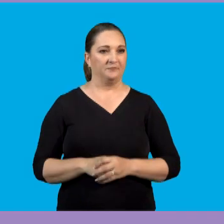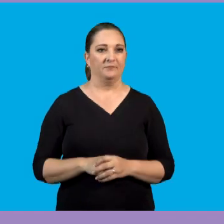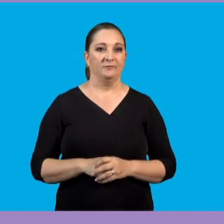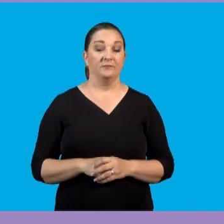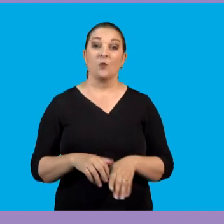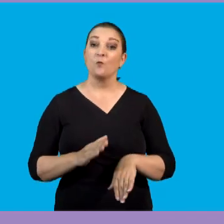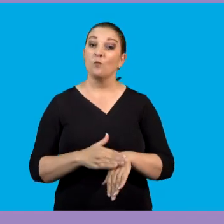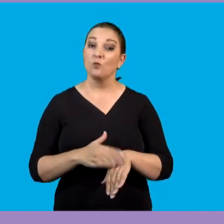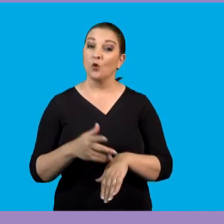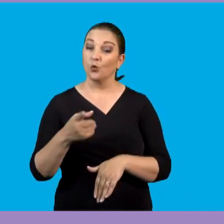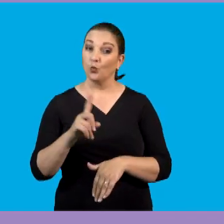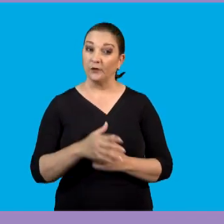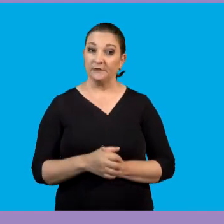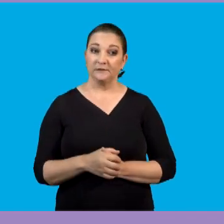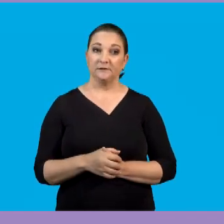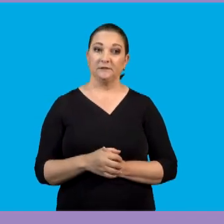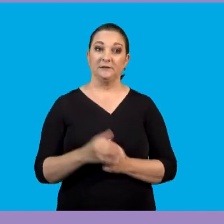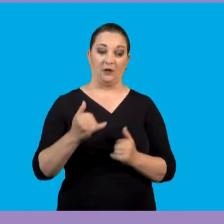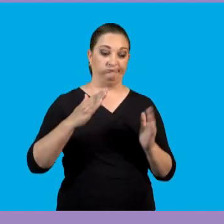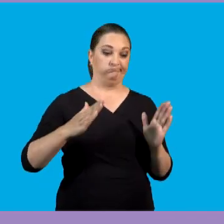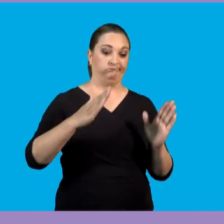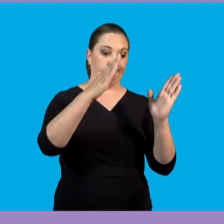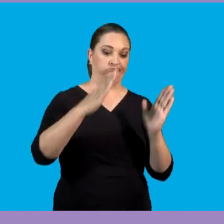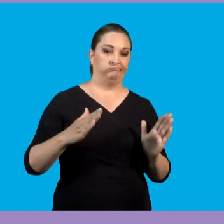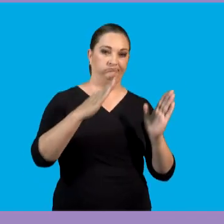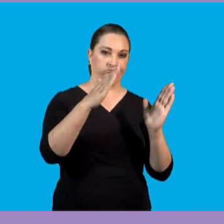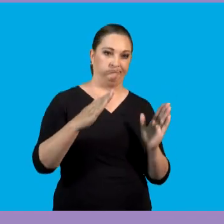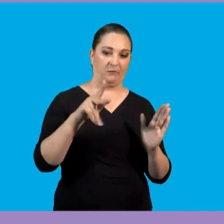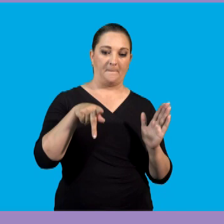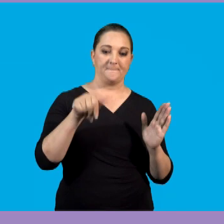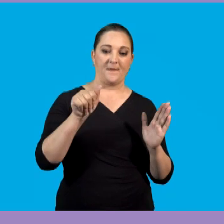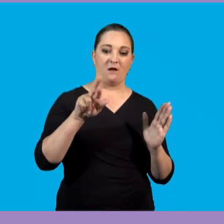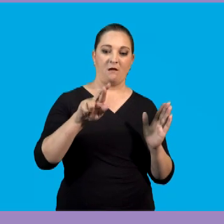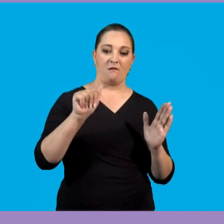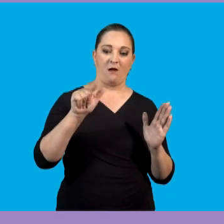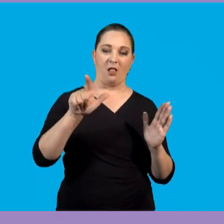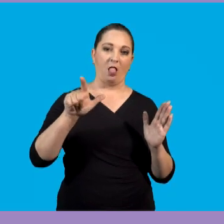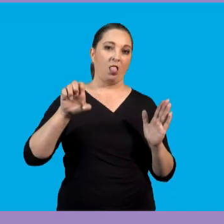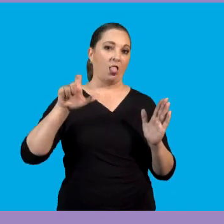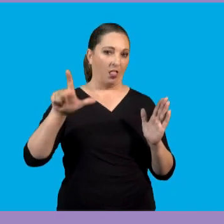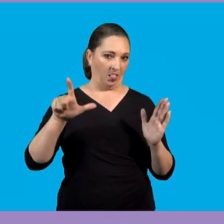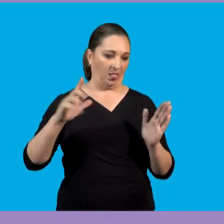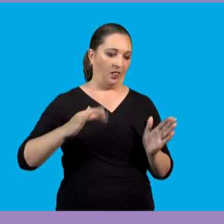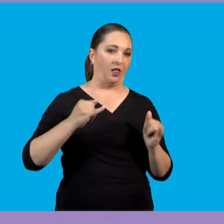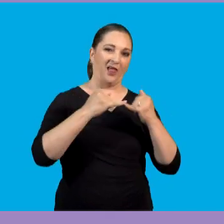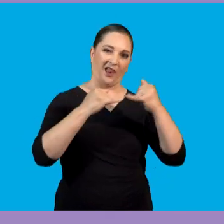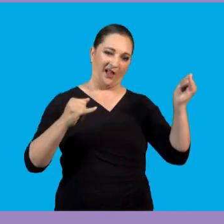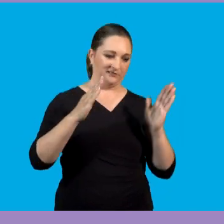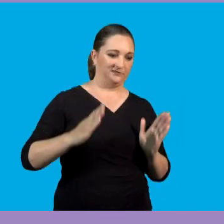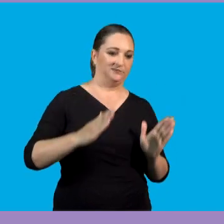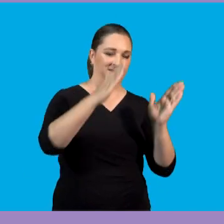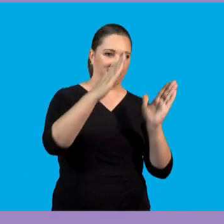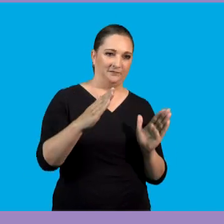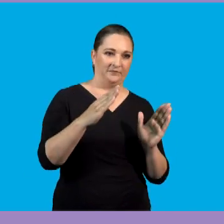then lastly, we can use our parallel lines to prove or to show that